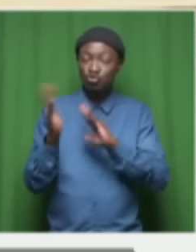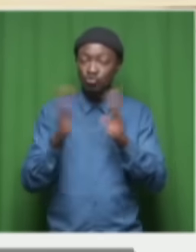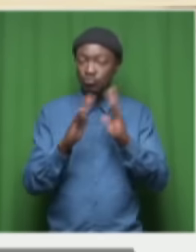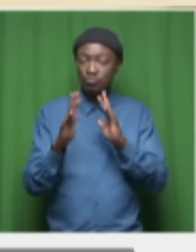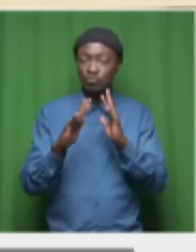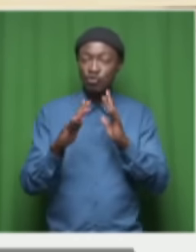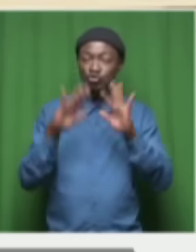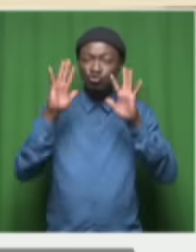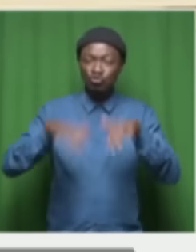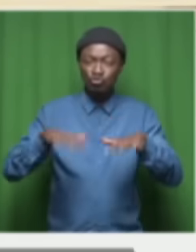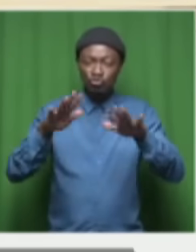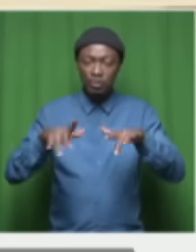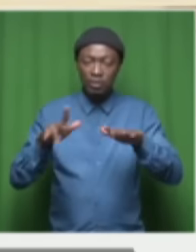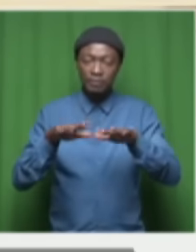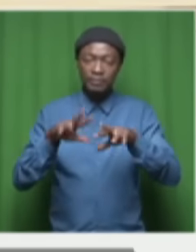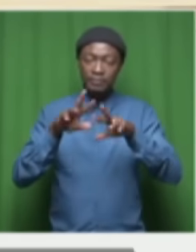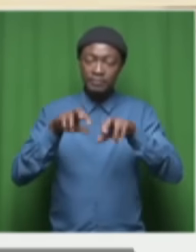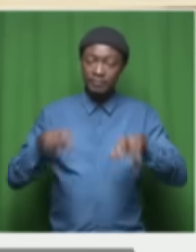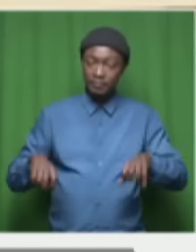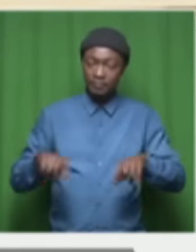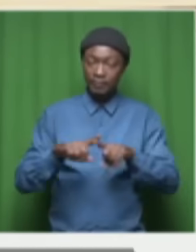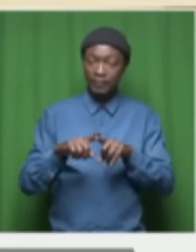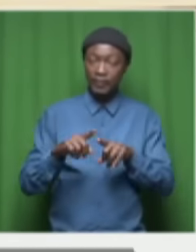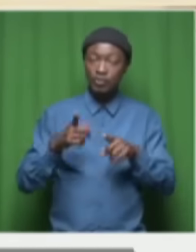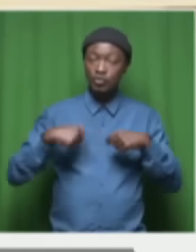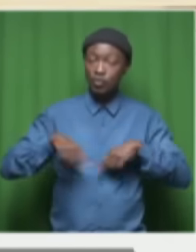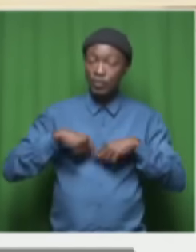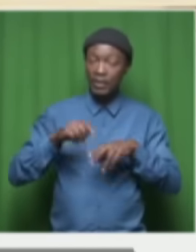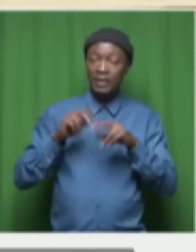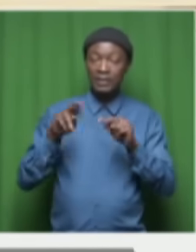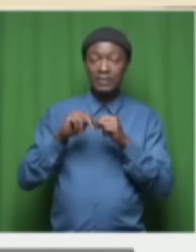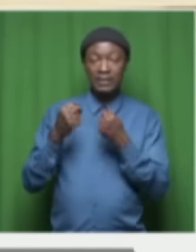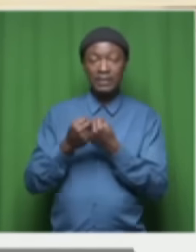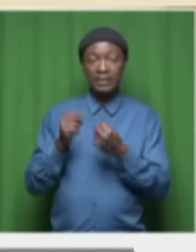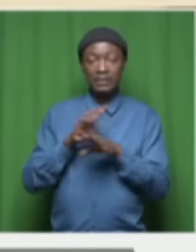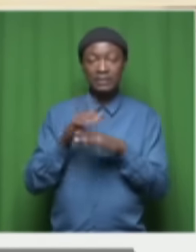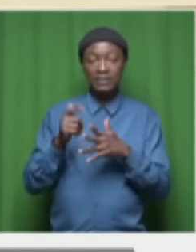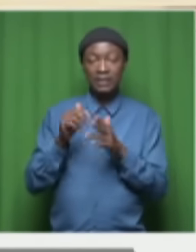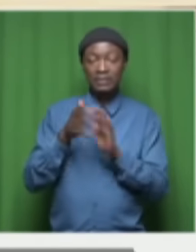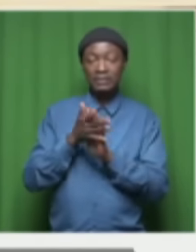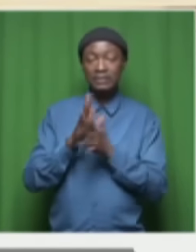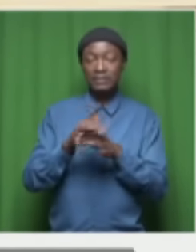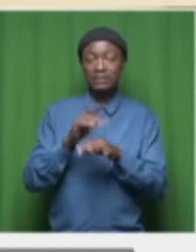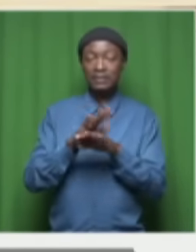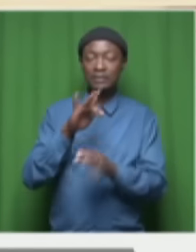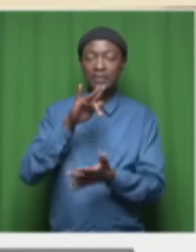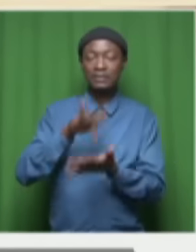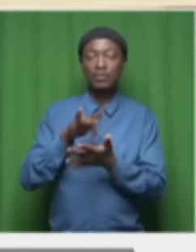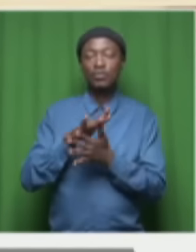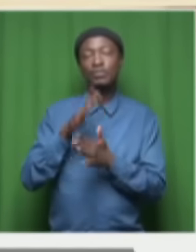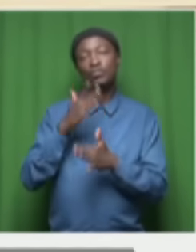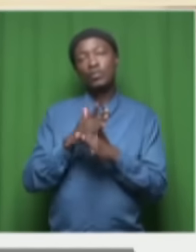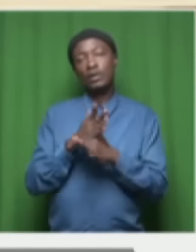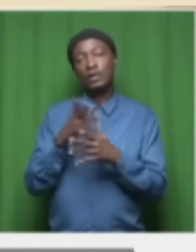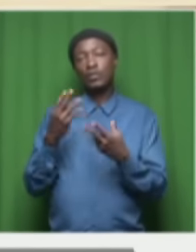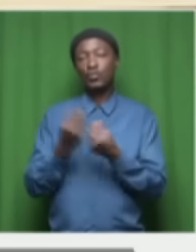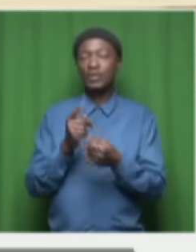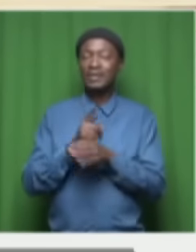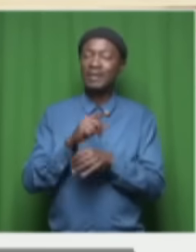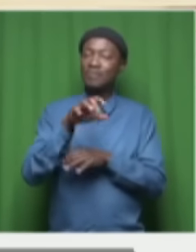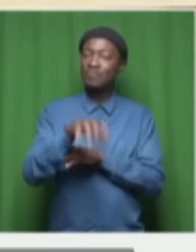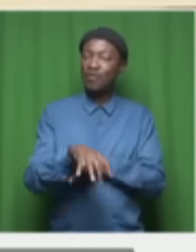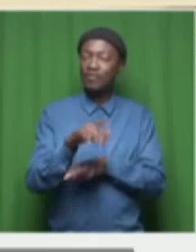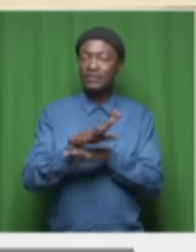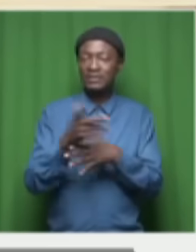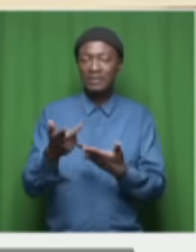let me indicate that as a National Disaster Centre, we've been working very closely with the provincial disaster